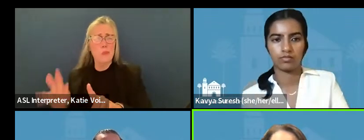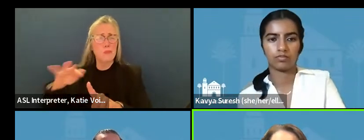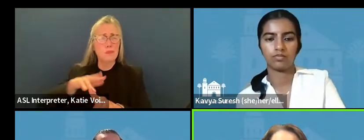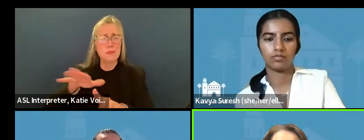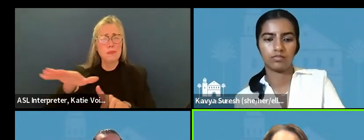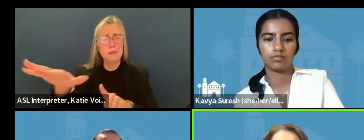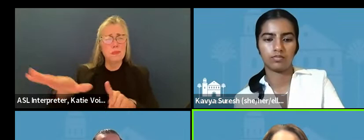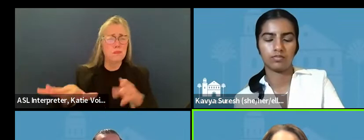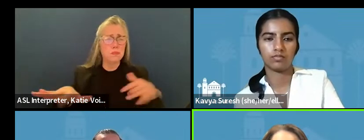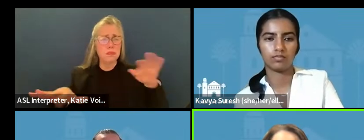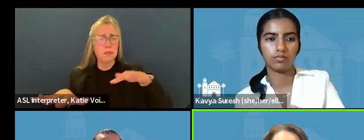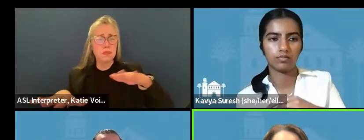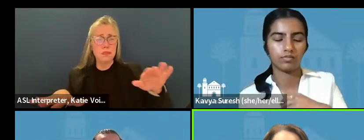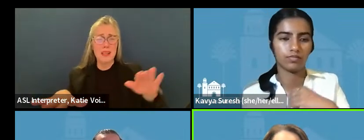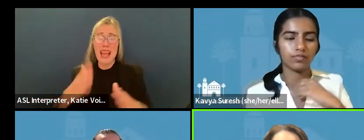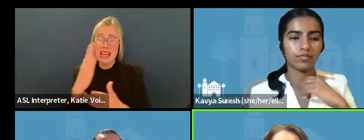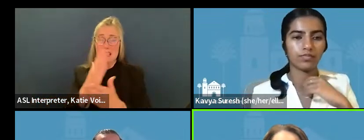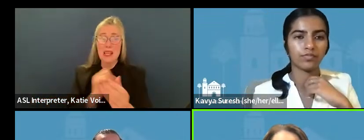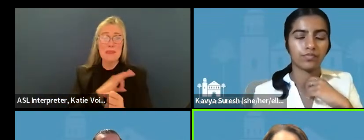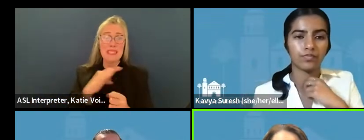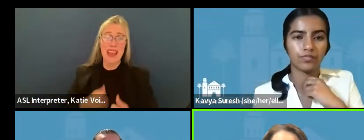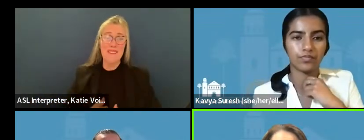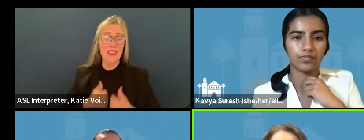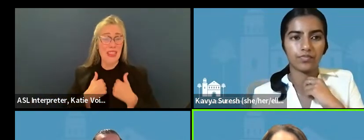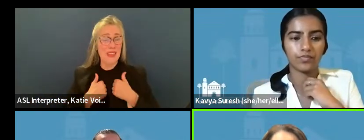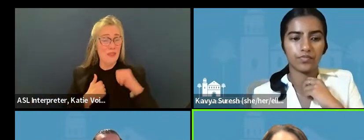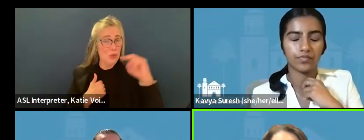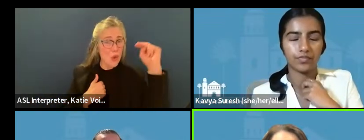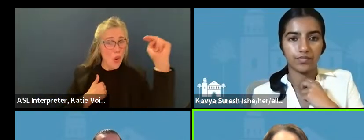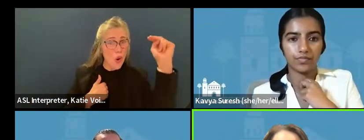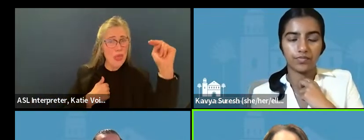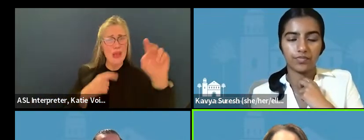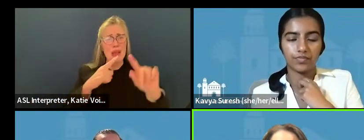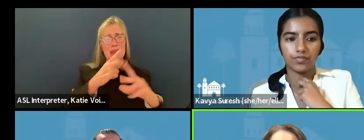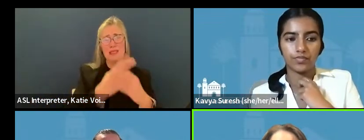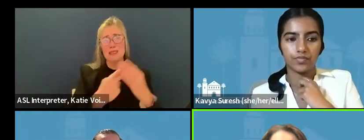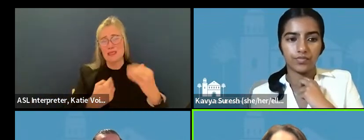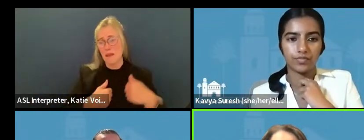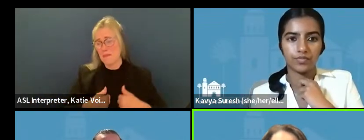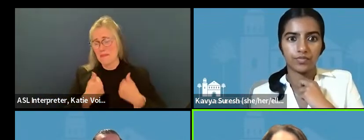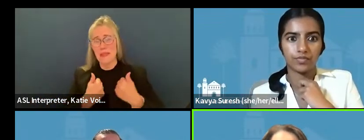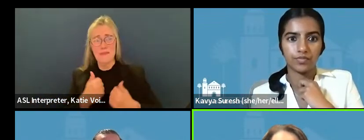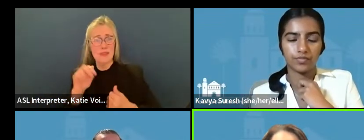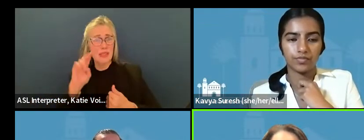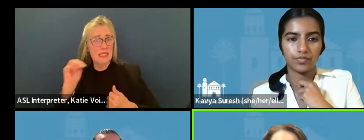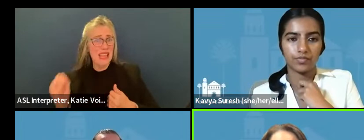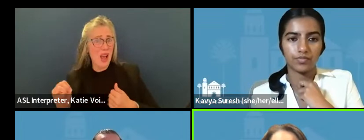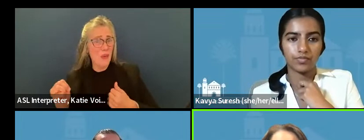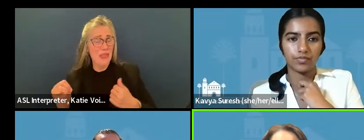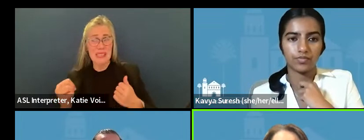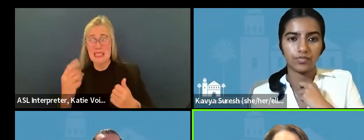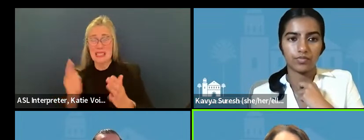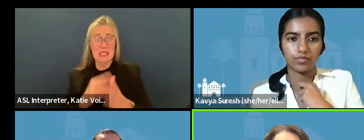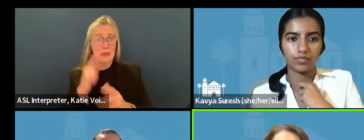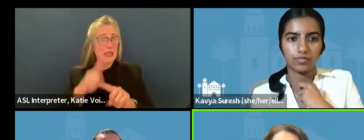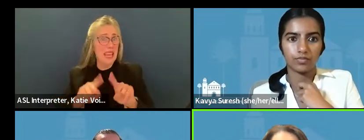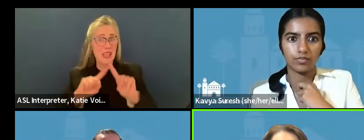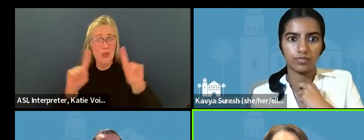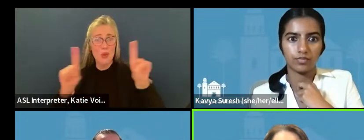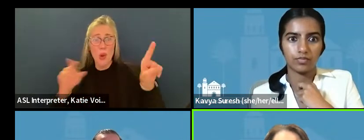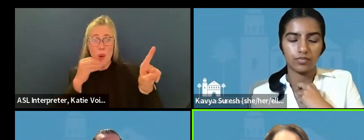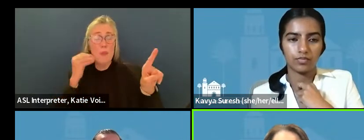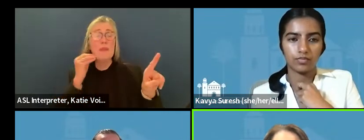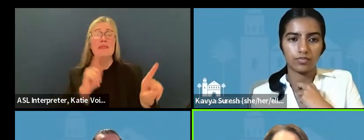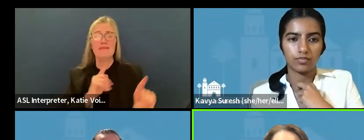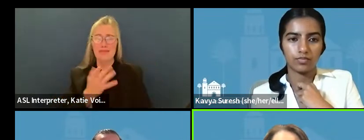in the north side of our cities and the south side, and their abilities to get home. Unfortunately, we did have some